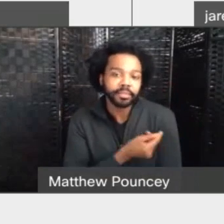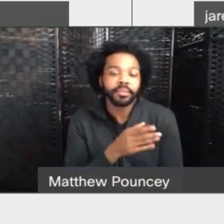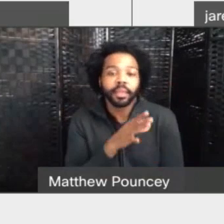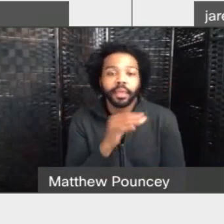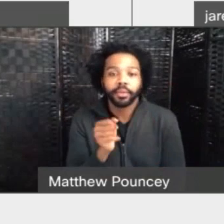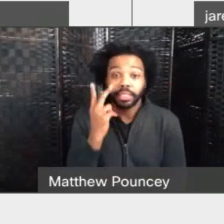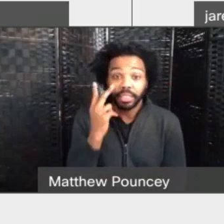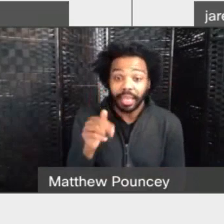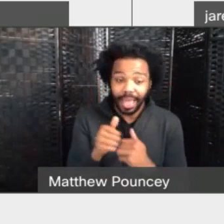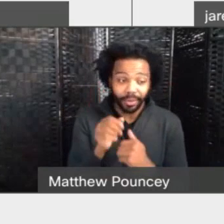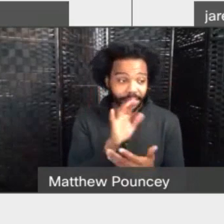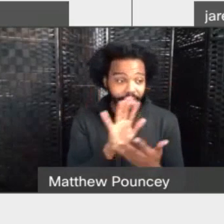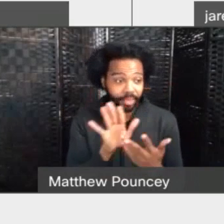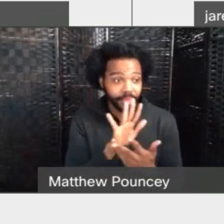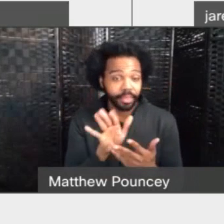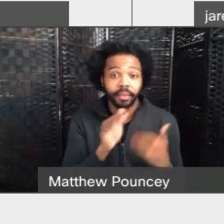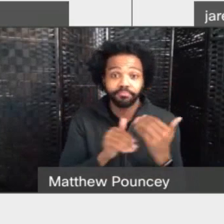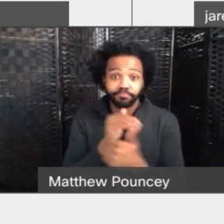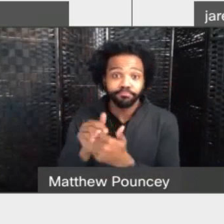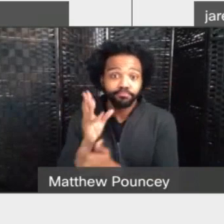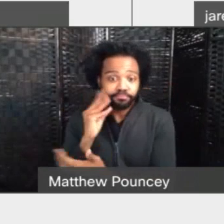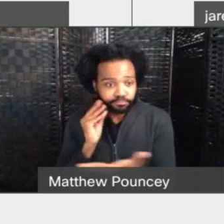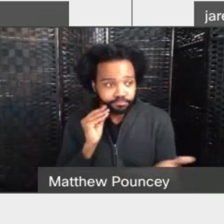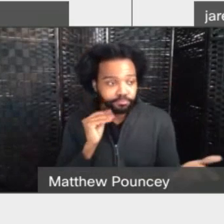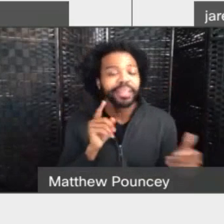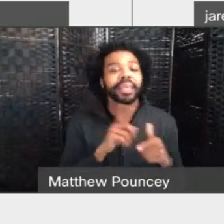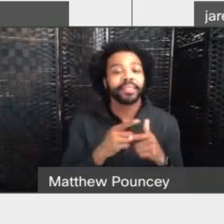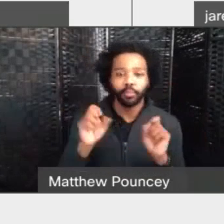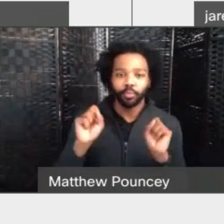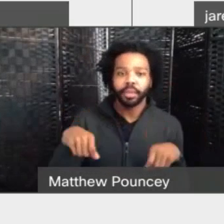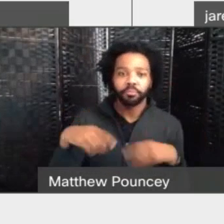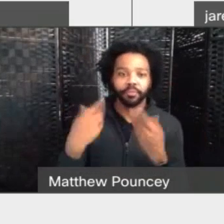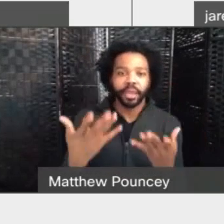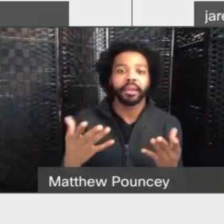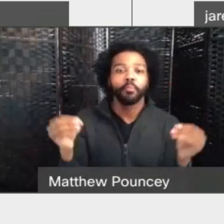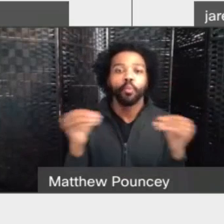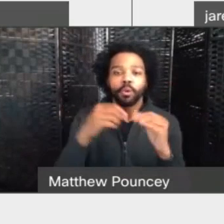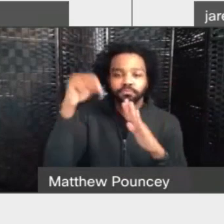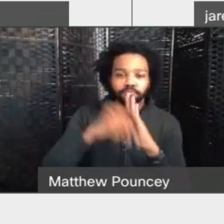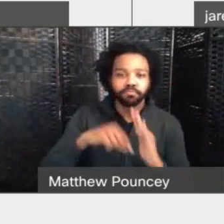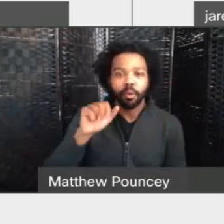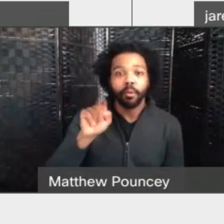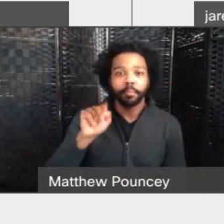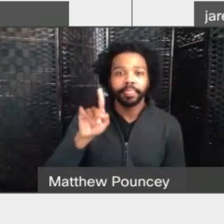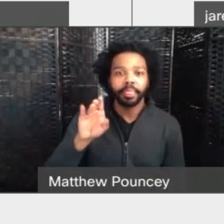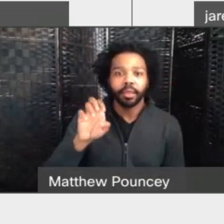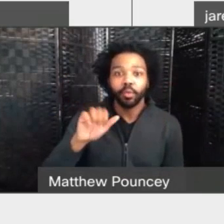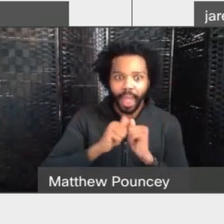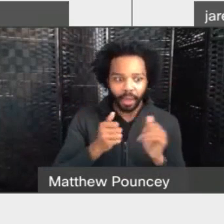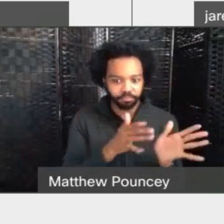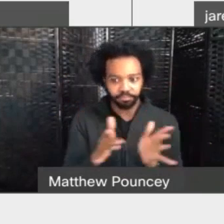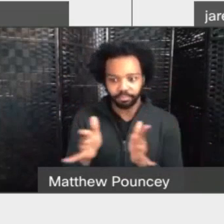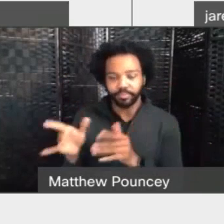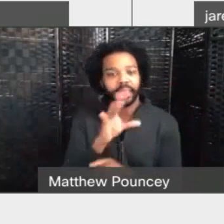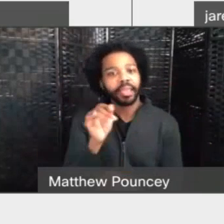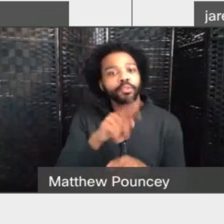see how that process works, we'll then be able to provide an update on exactly how that worked. And then people will know